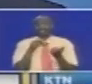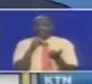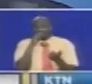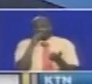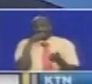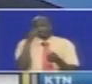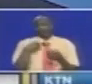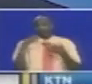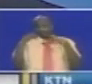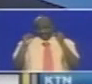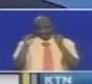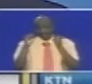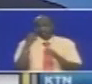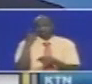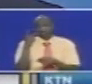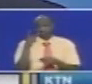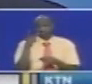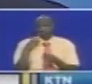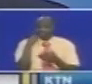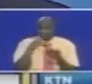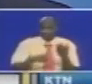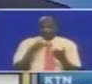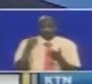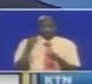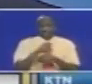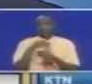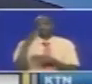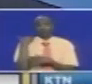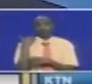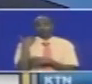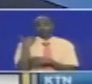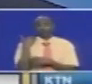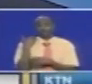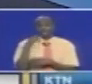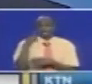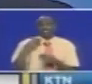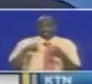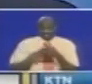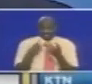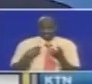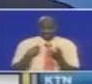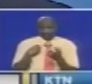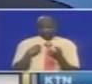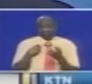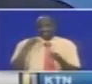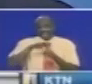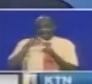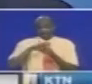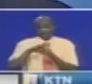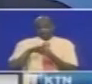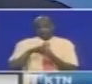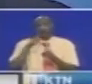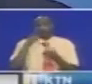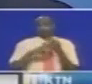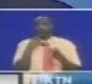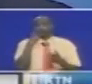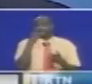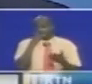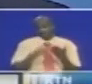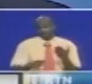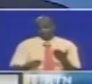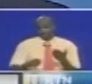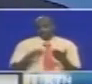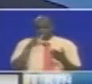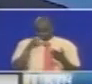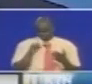president 2 years before the parliament and then local government. Yeah. They stagger the elections. What we are saying is that from